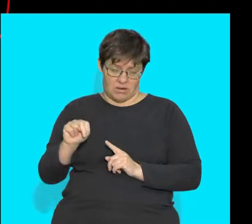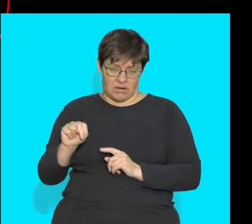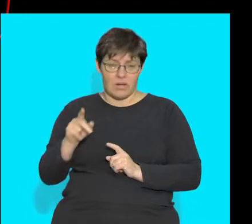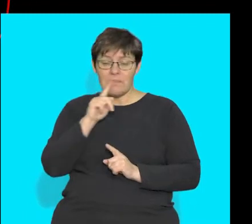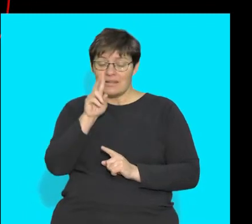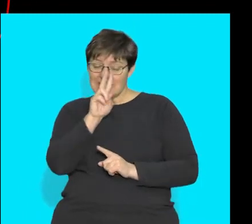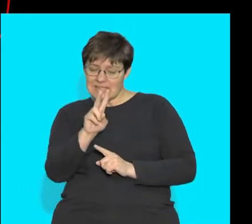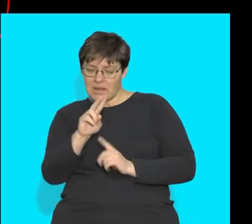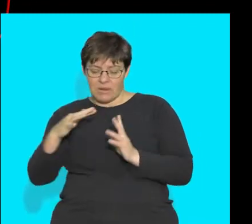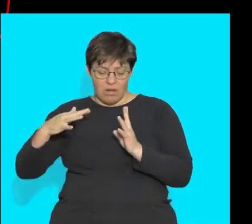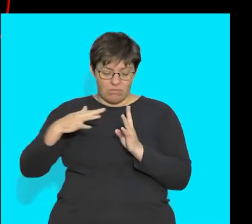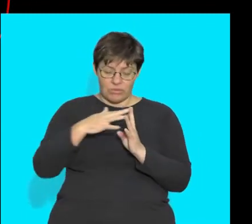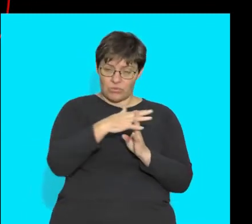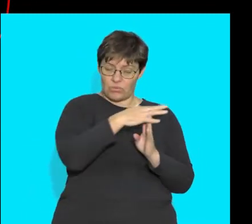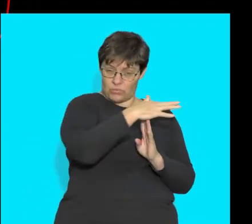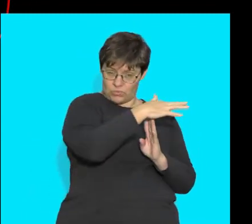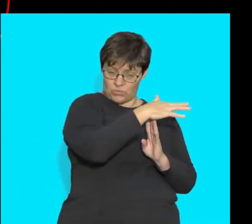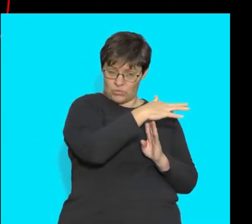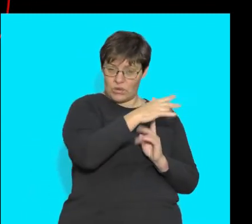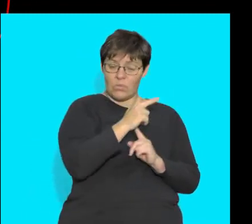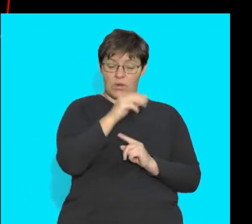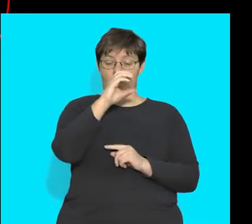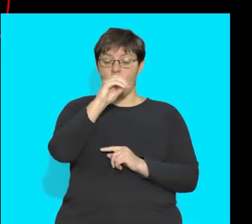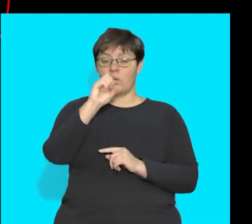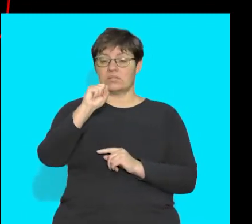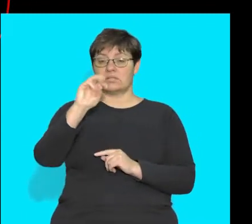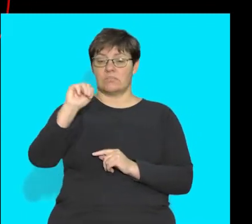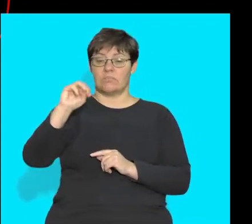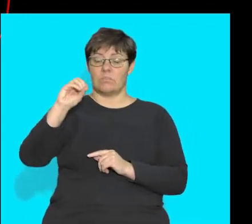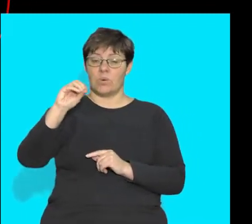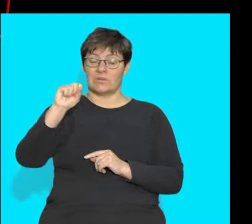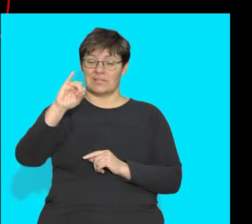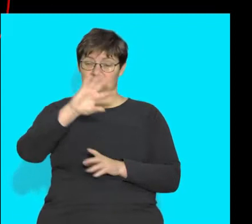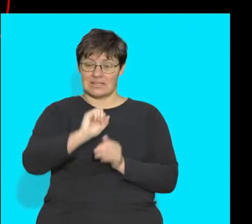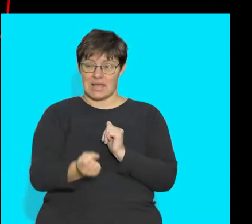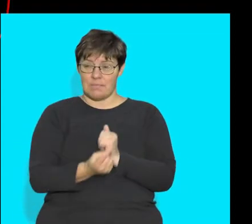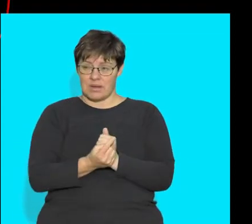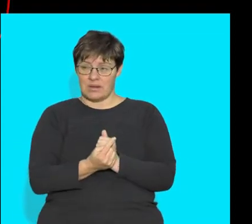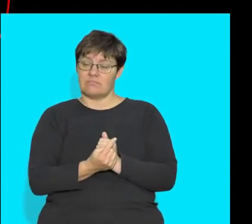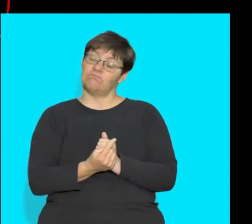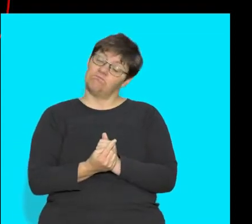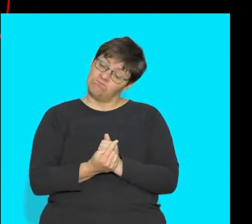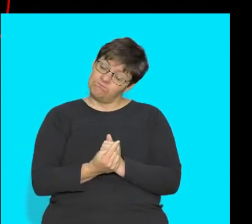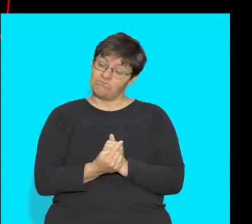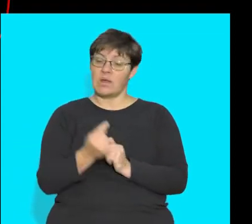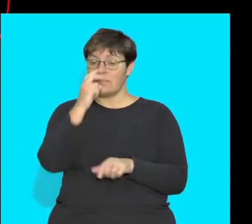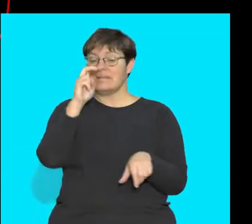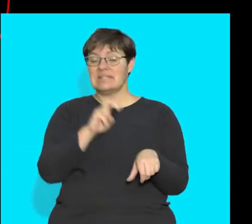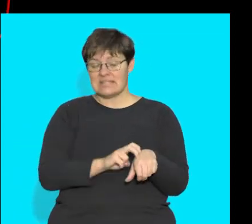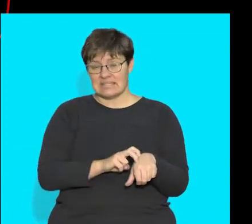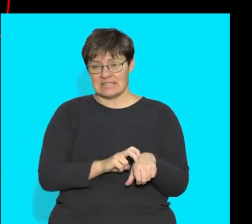look over here, what I need to do when osmosis occurs, okay, is that I need to